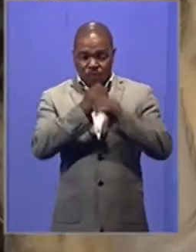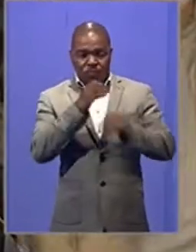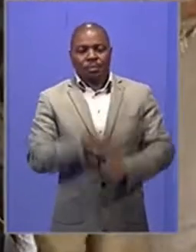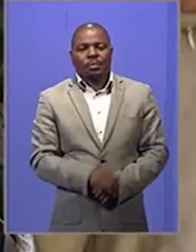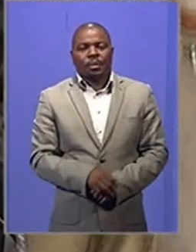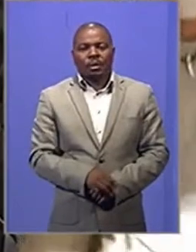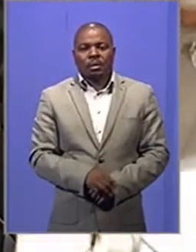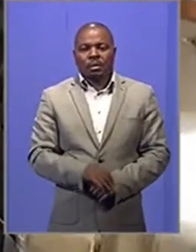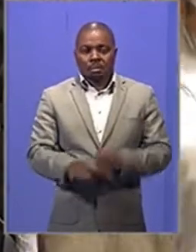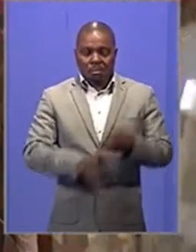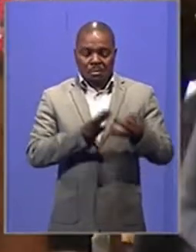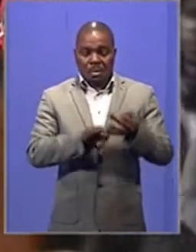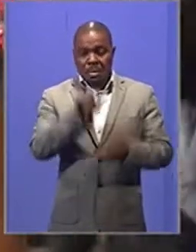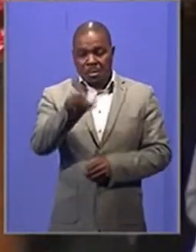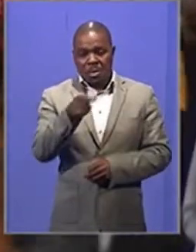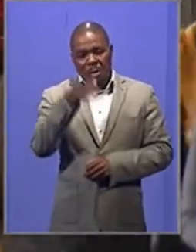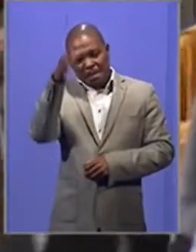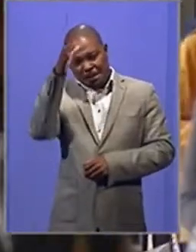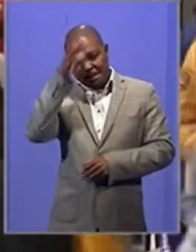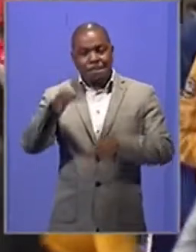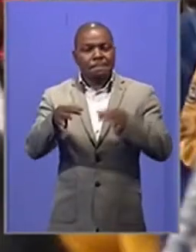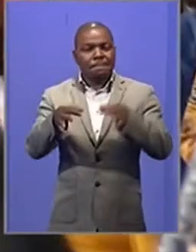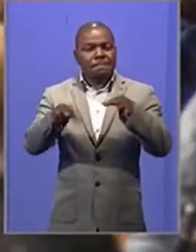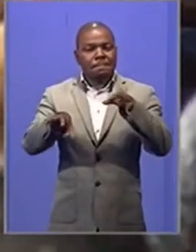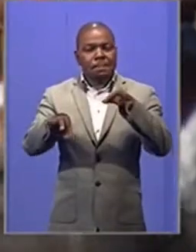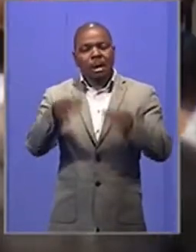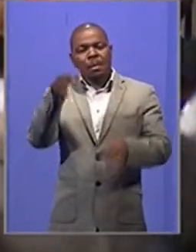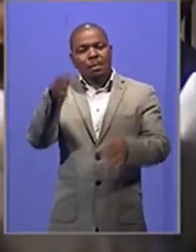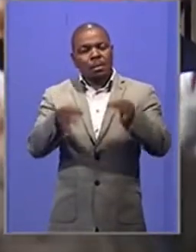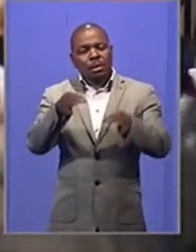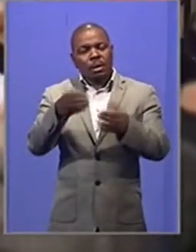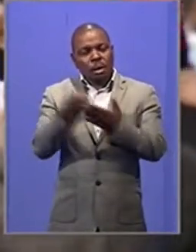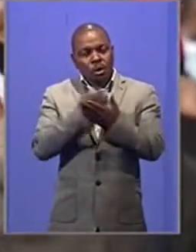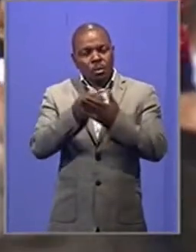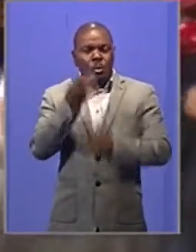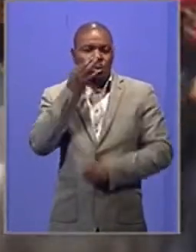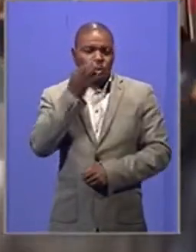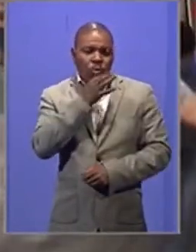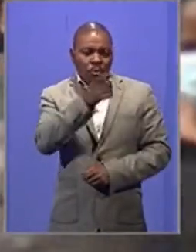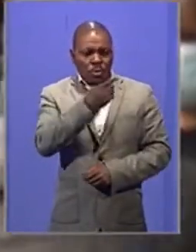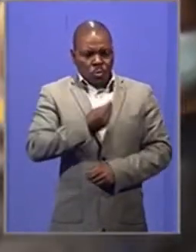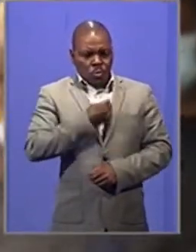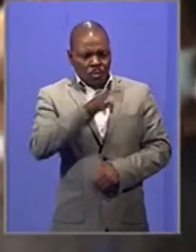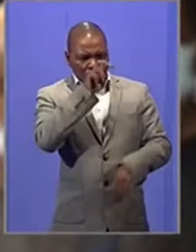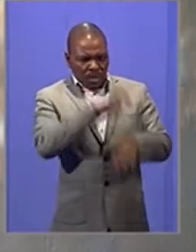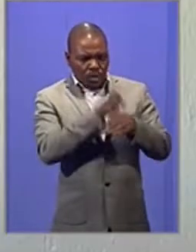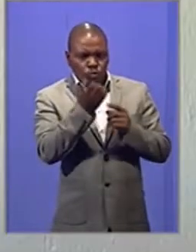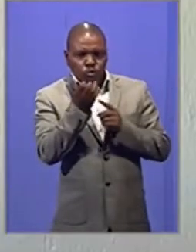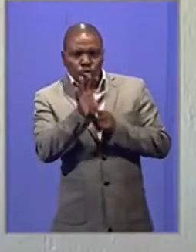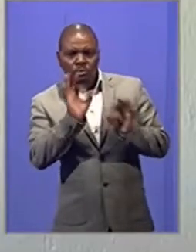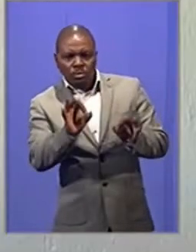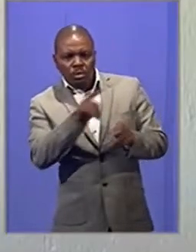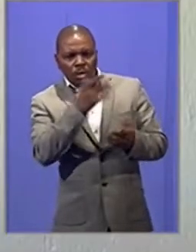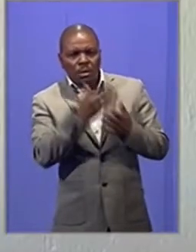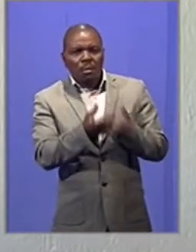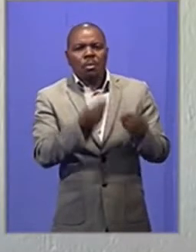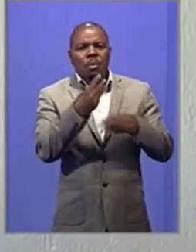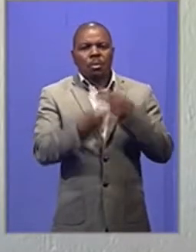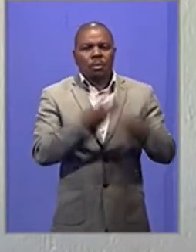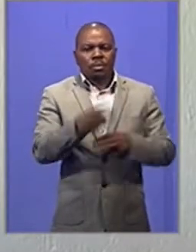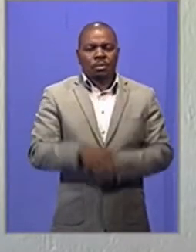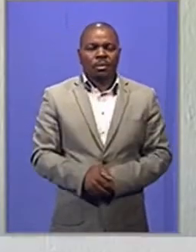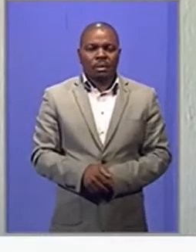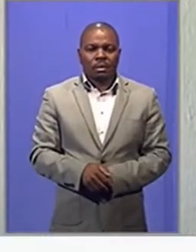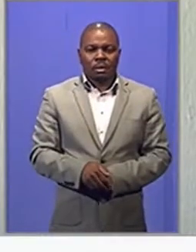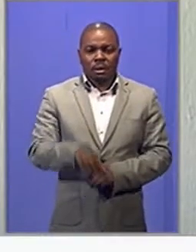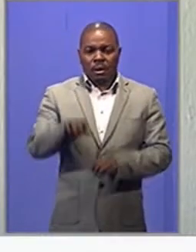Se seng sa ditsebi ho tsa moruo se re batjha ba lokela ho fuwa malebela hore ba kgone ho iphumanela mosebetsi. Within our educational